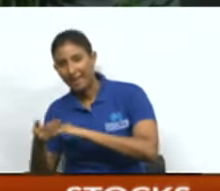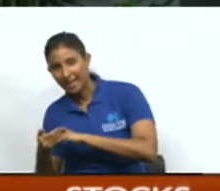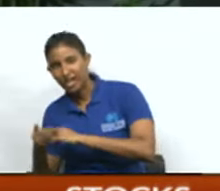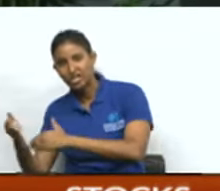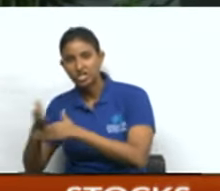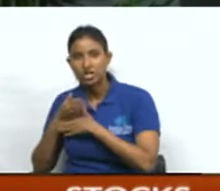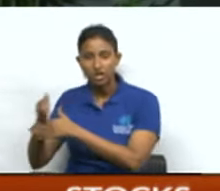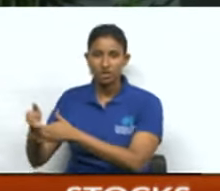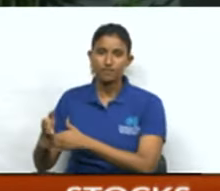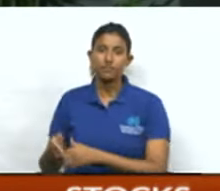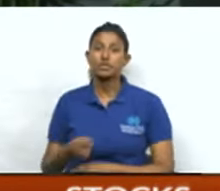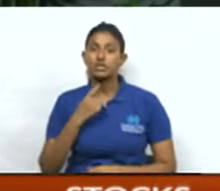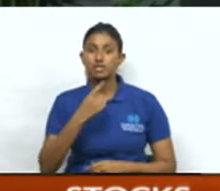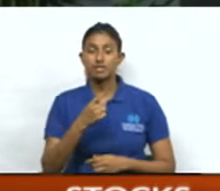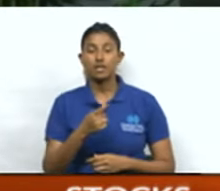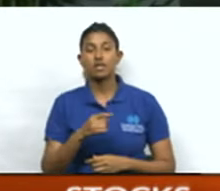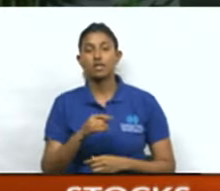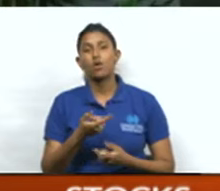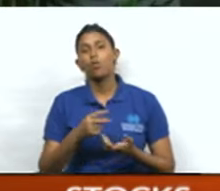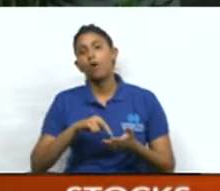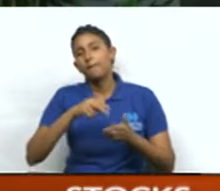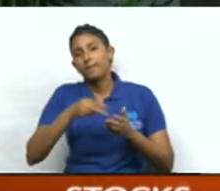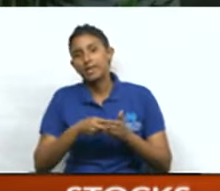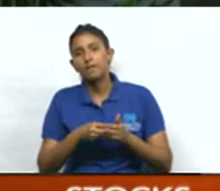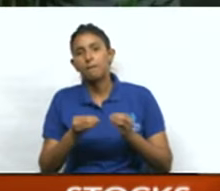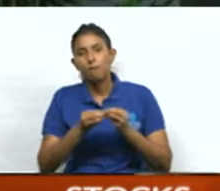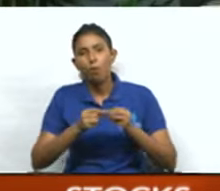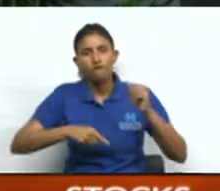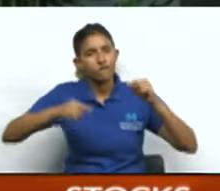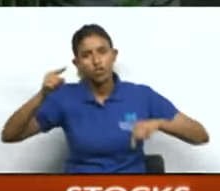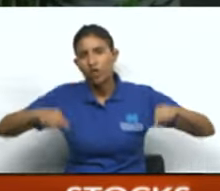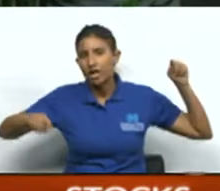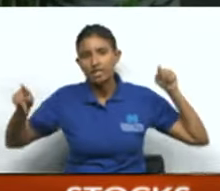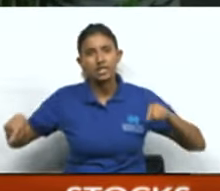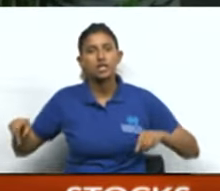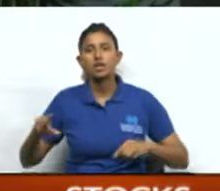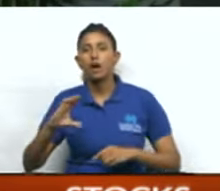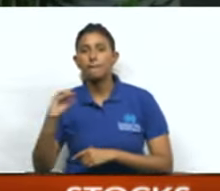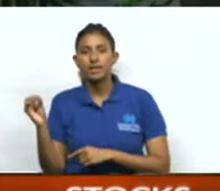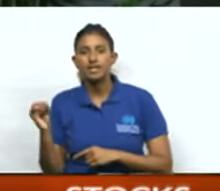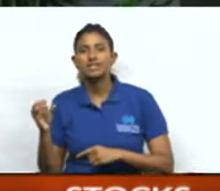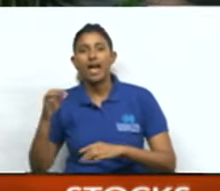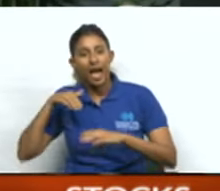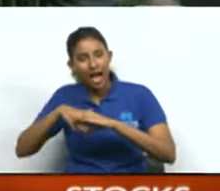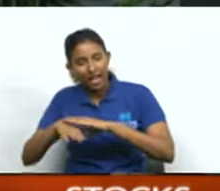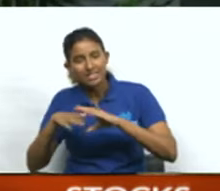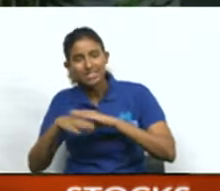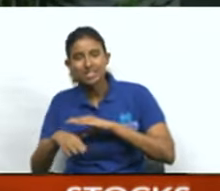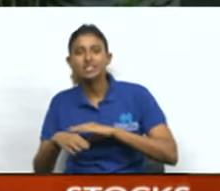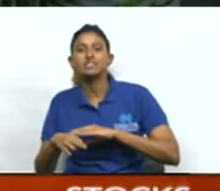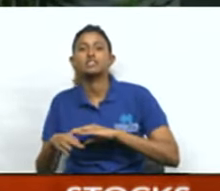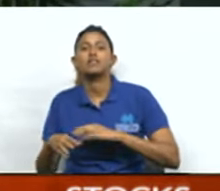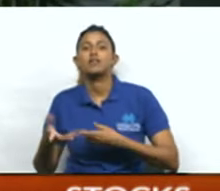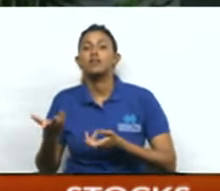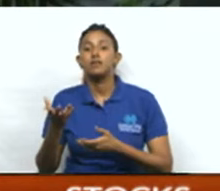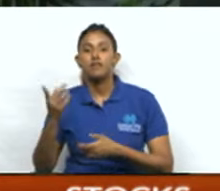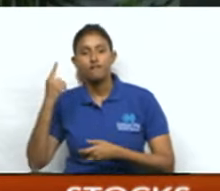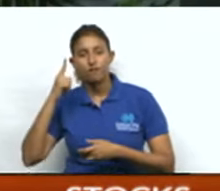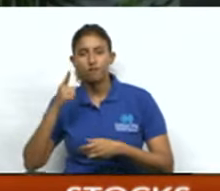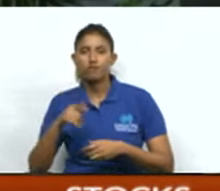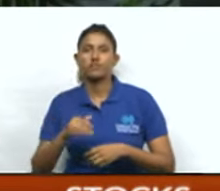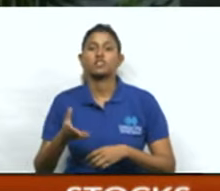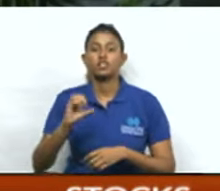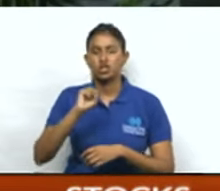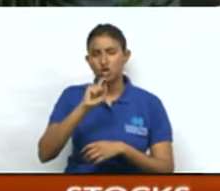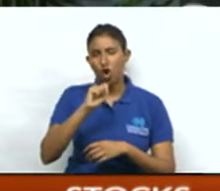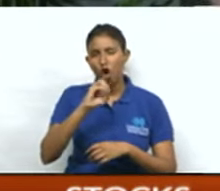I would say, the breadth of investors that I would say have access to their IPOs or to their APOs. So I